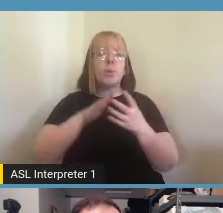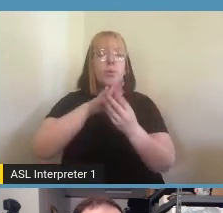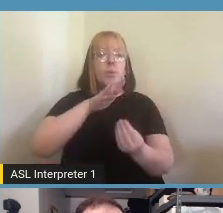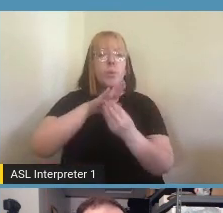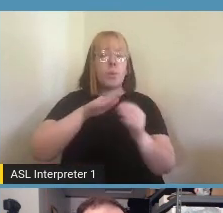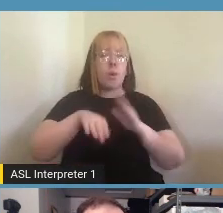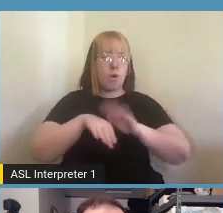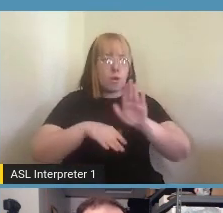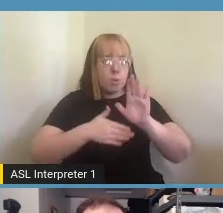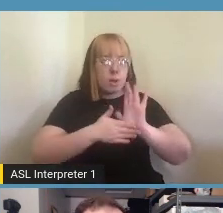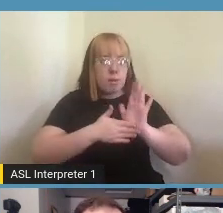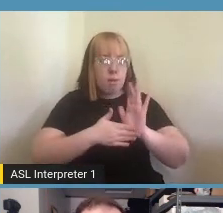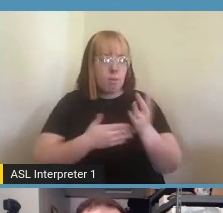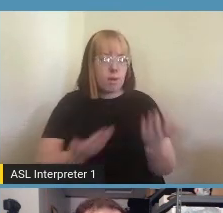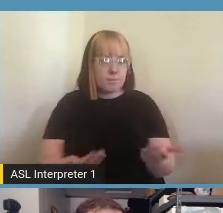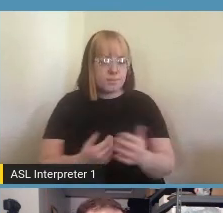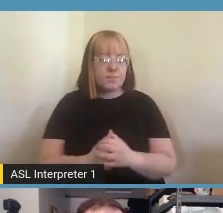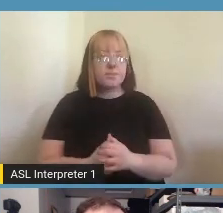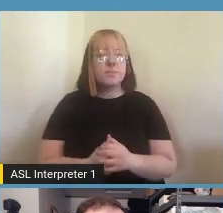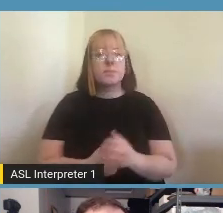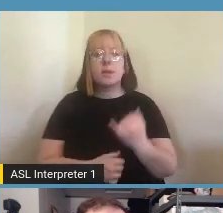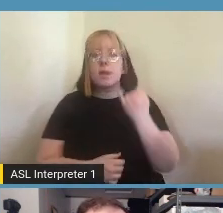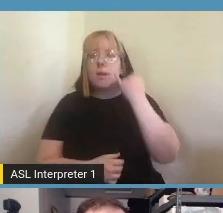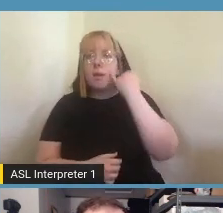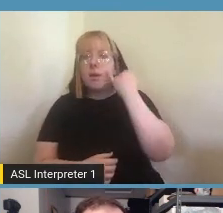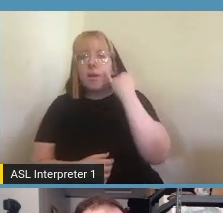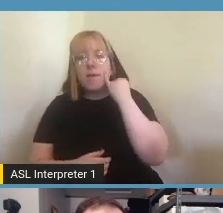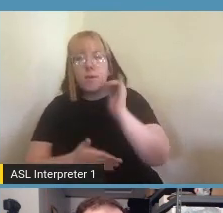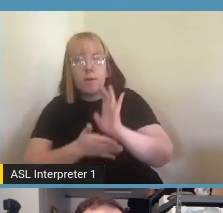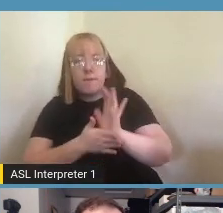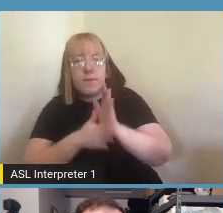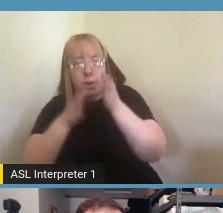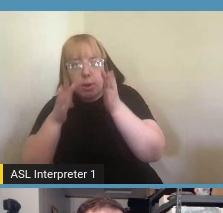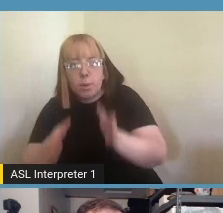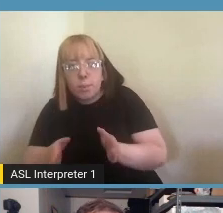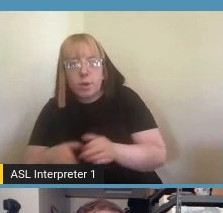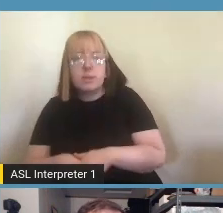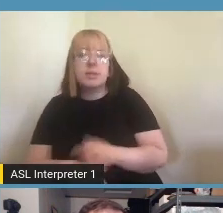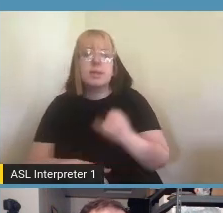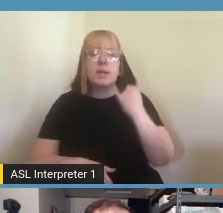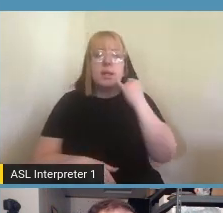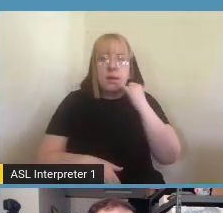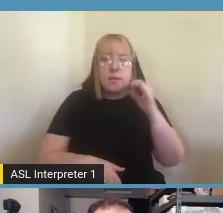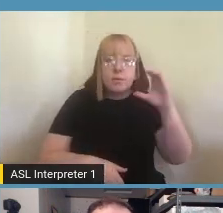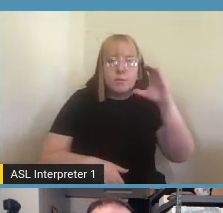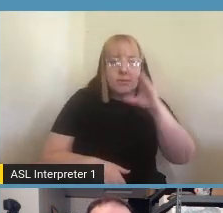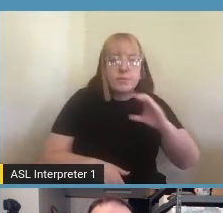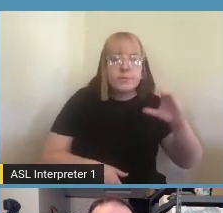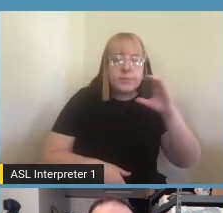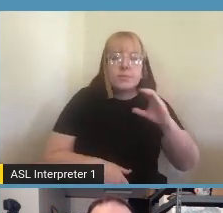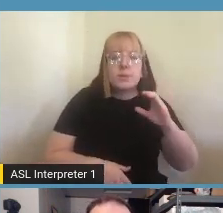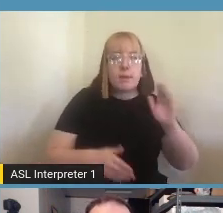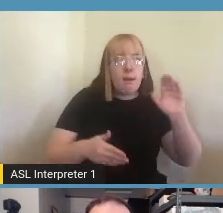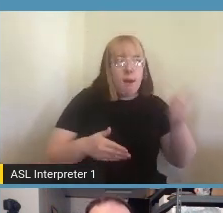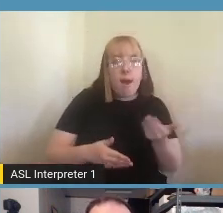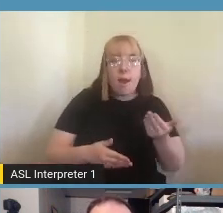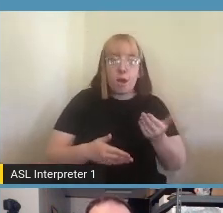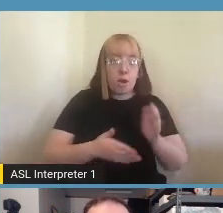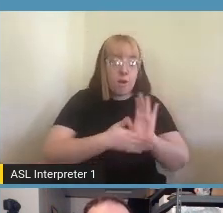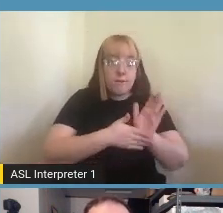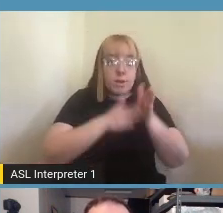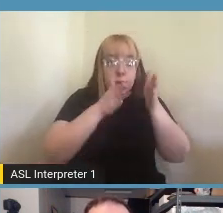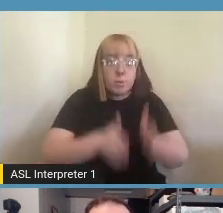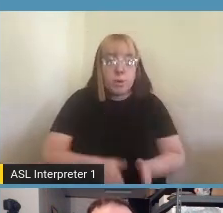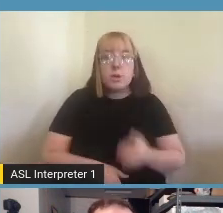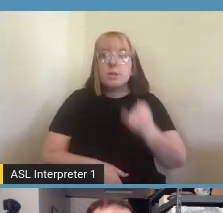camera, if you're a video person, if you're looking to hire a video person, if you're